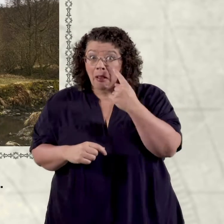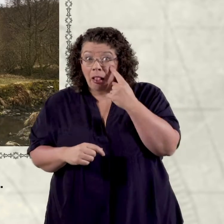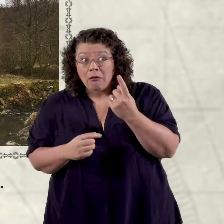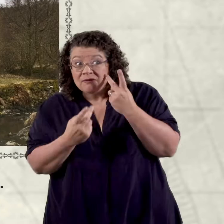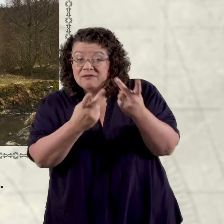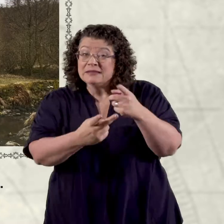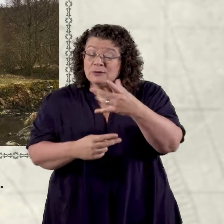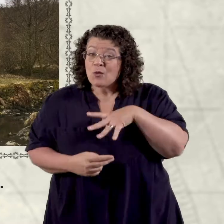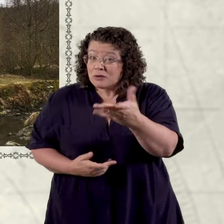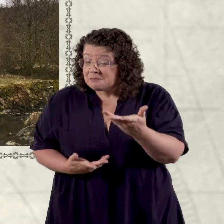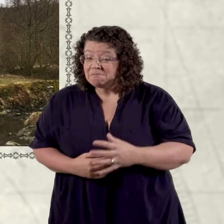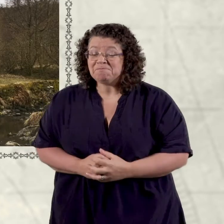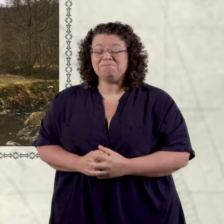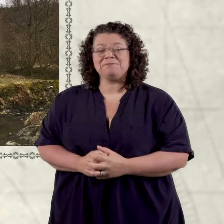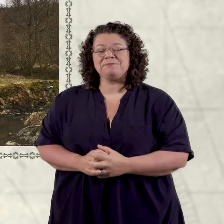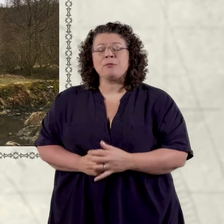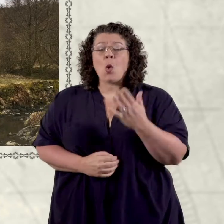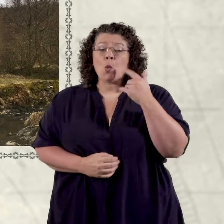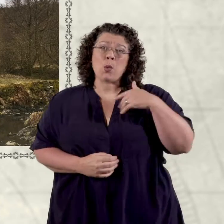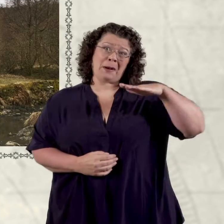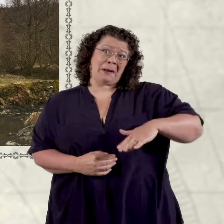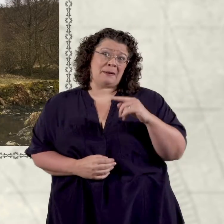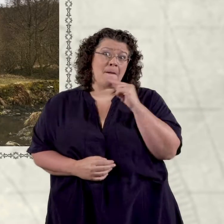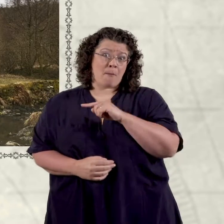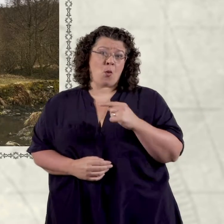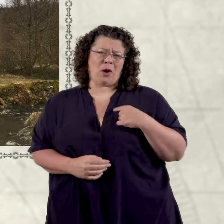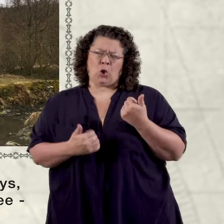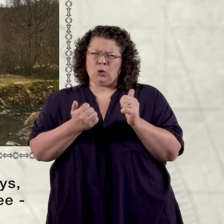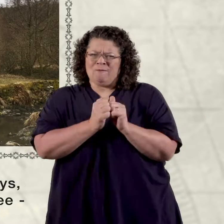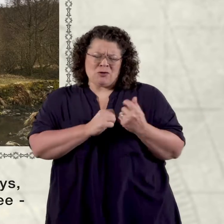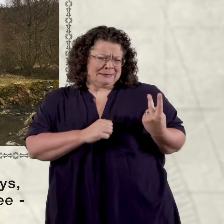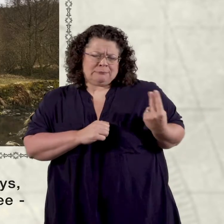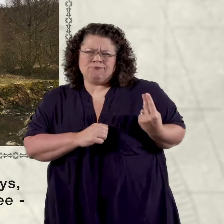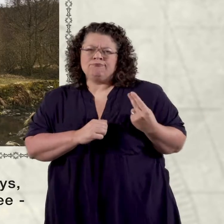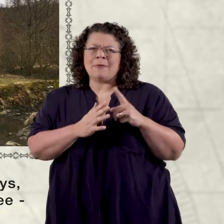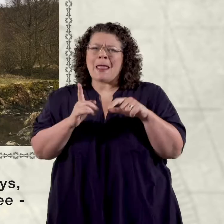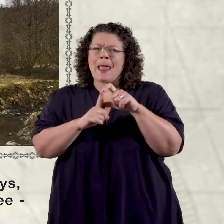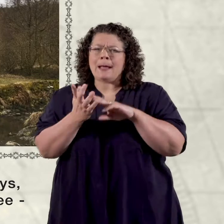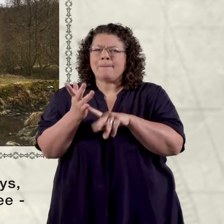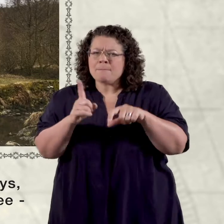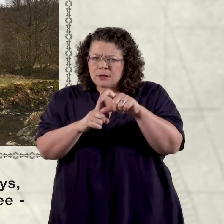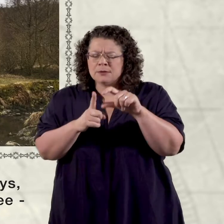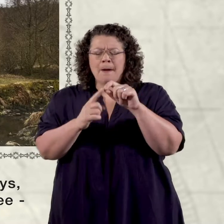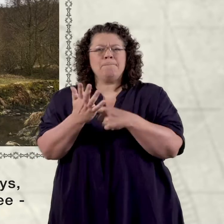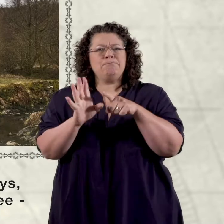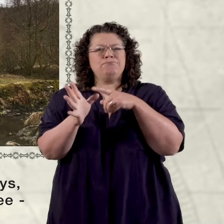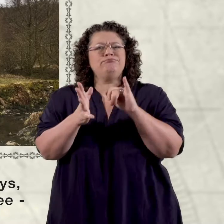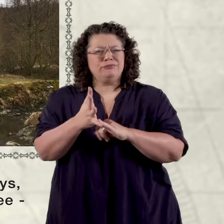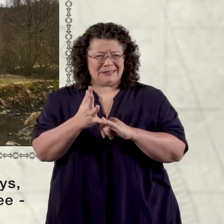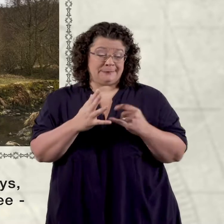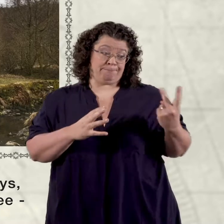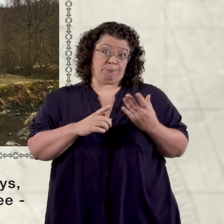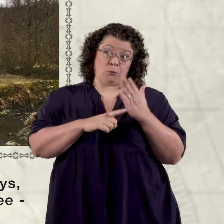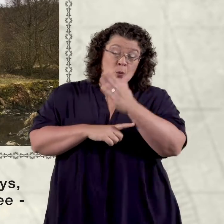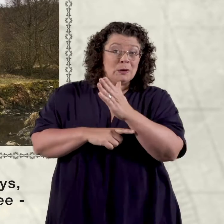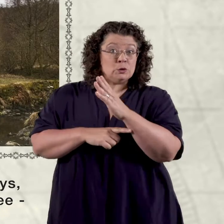wish. Now, when I was a little boy, I had a good friend called Edmund Priest, and we